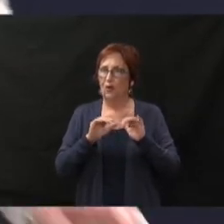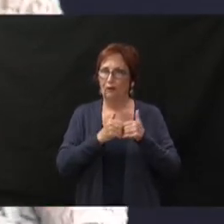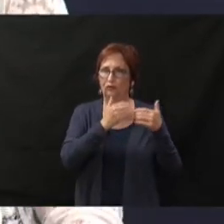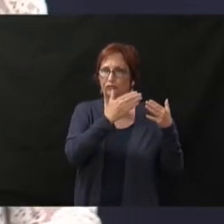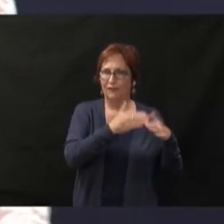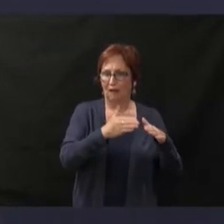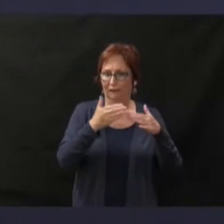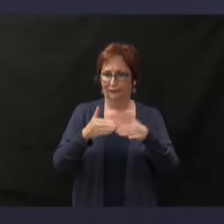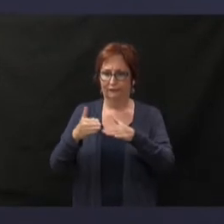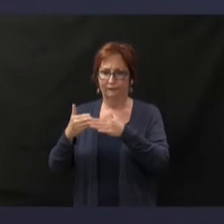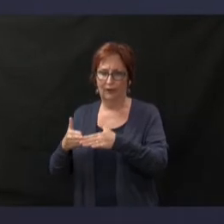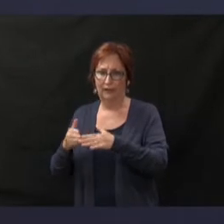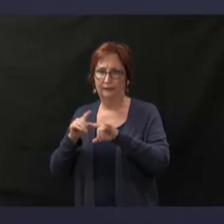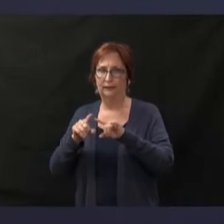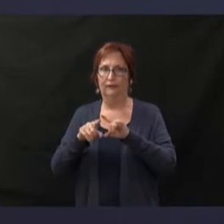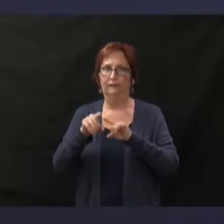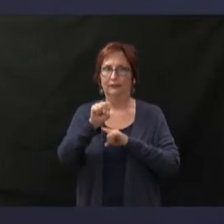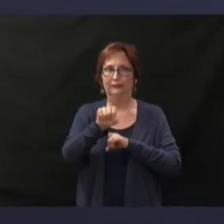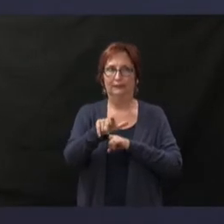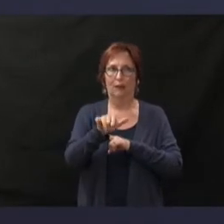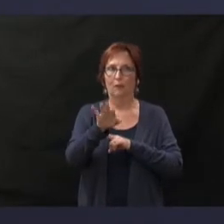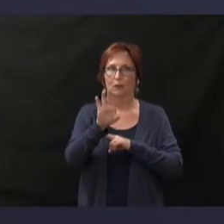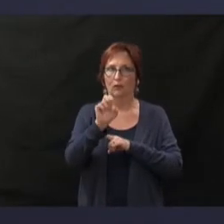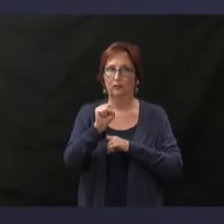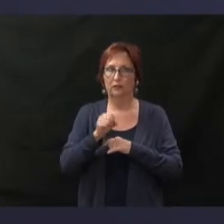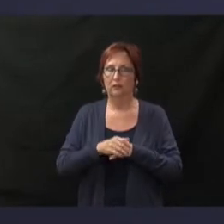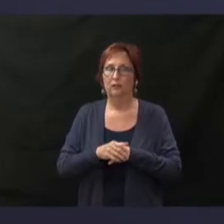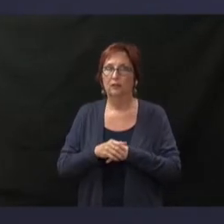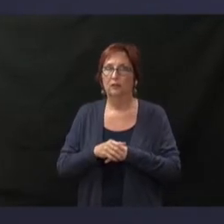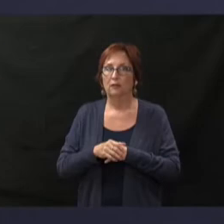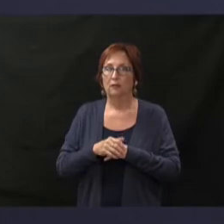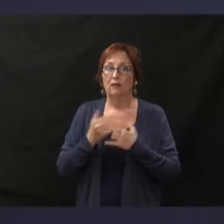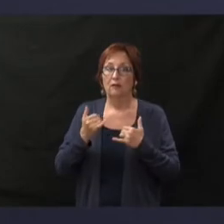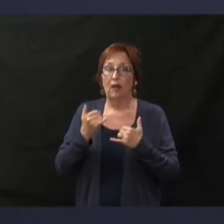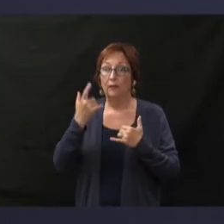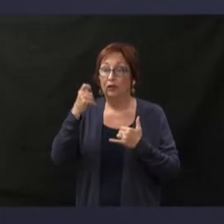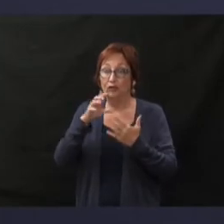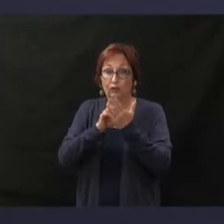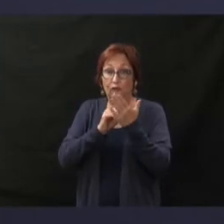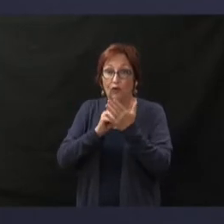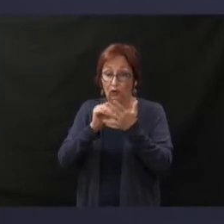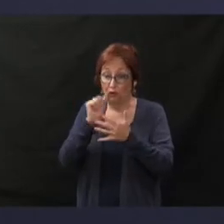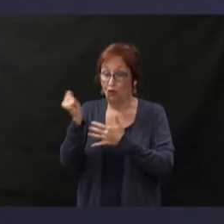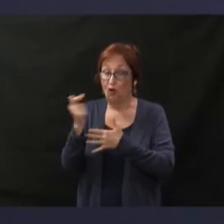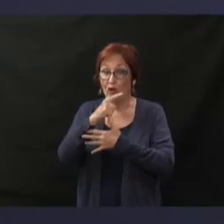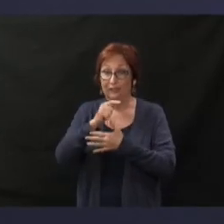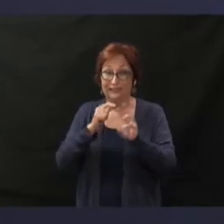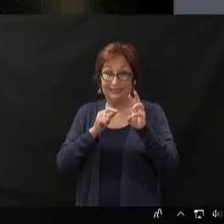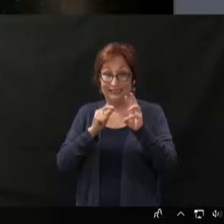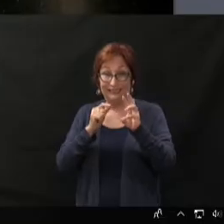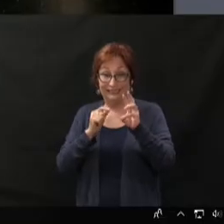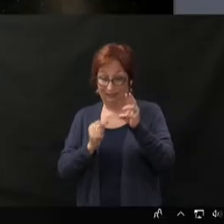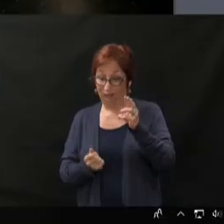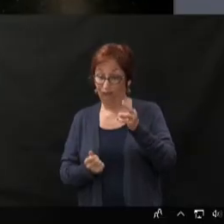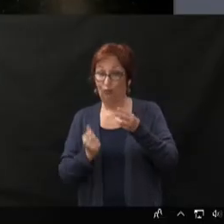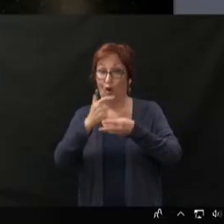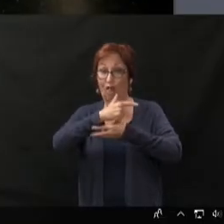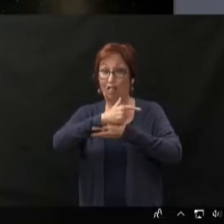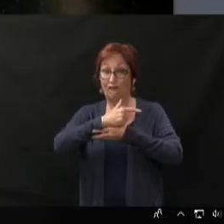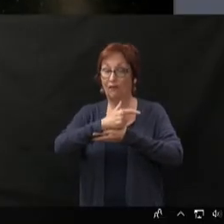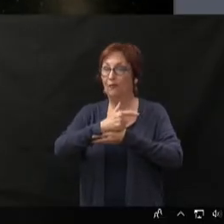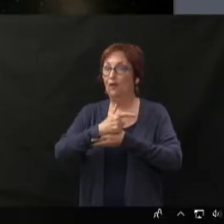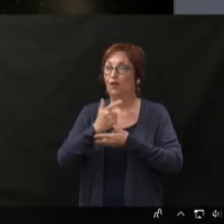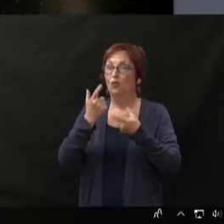what we're going to do now, since you've learned all six of these, we are going to do